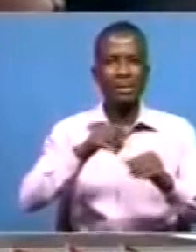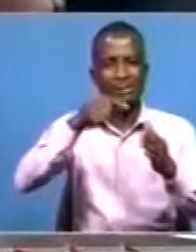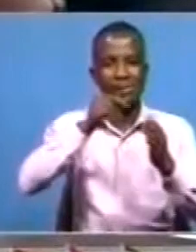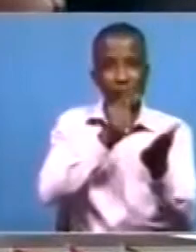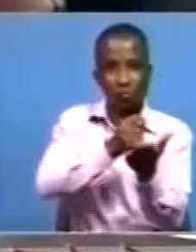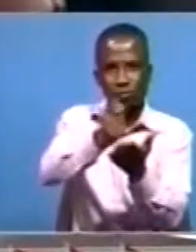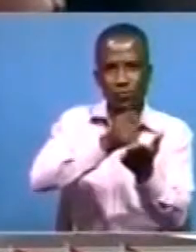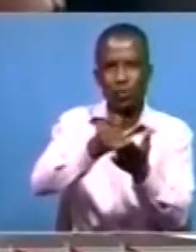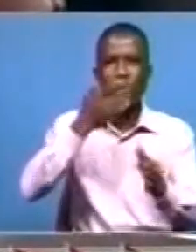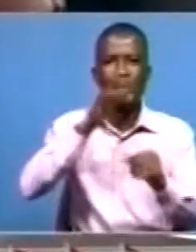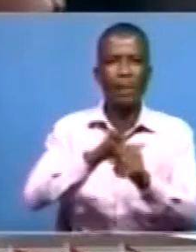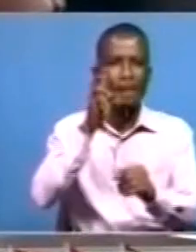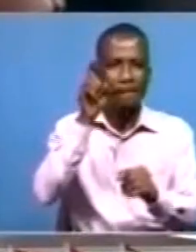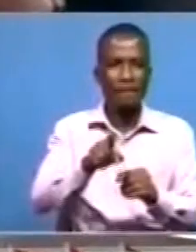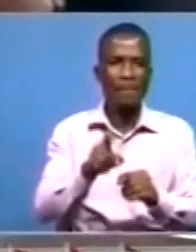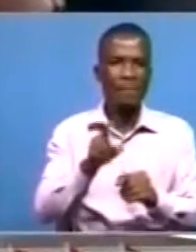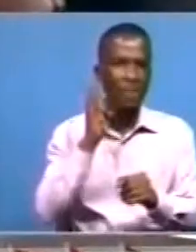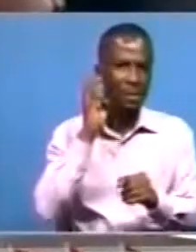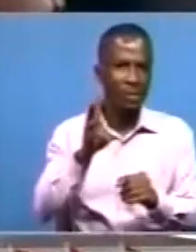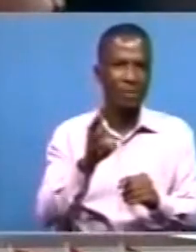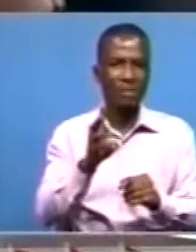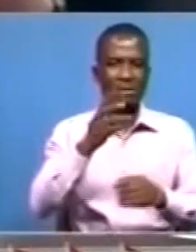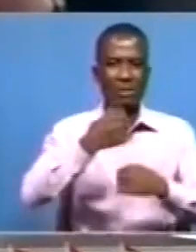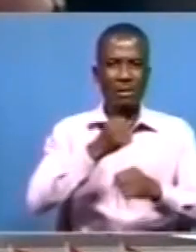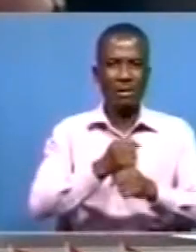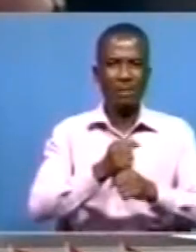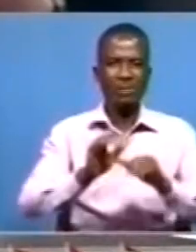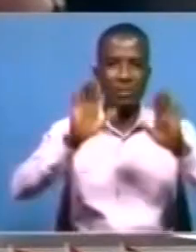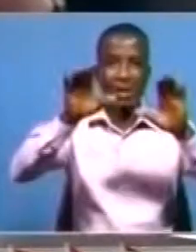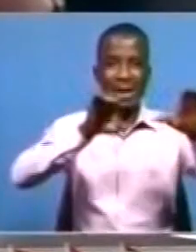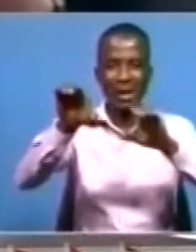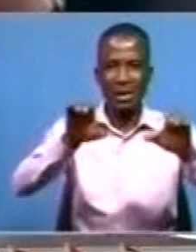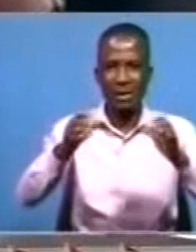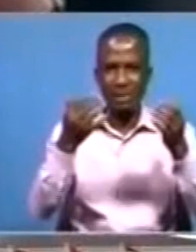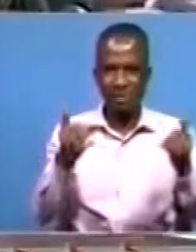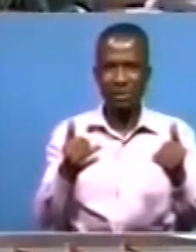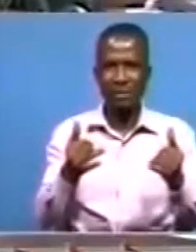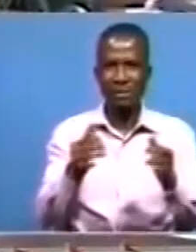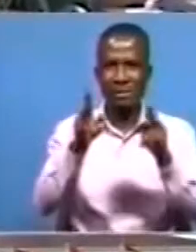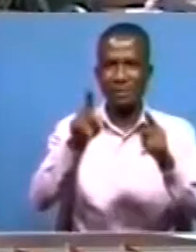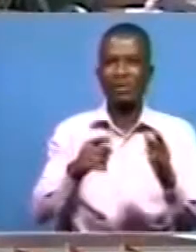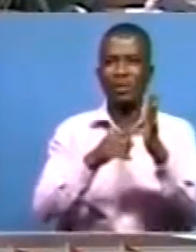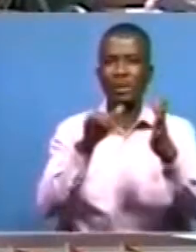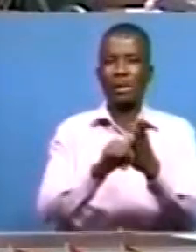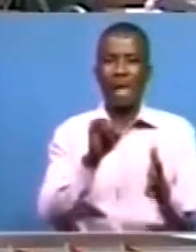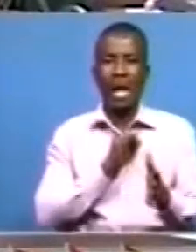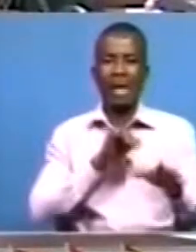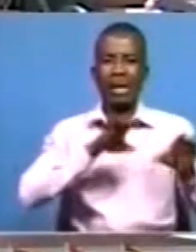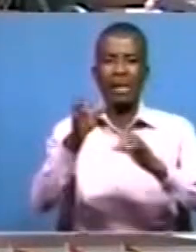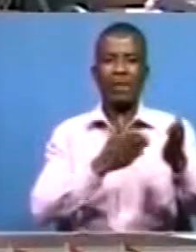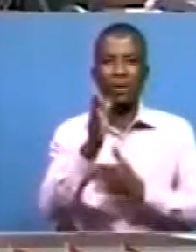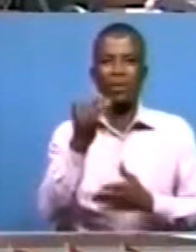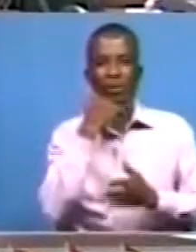context of the promise such that the promissor intended the promisee to act upon it? Did the promisee show that he acted on it and altered